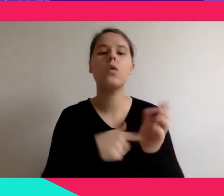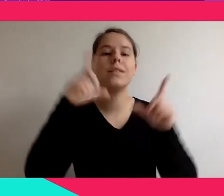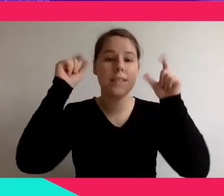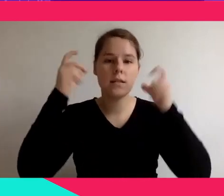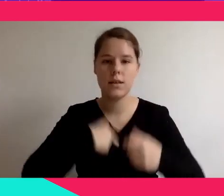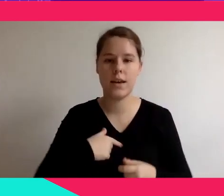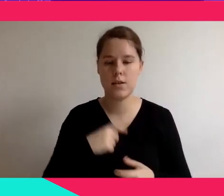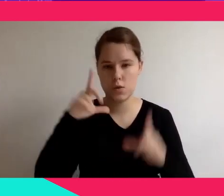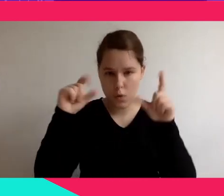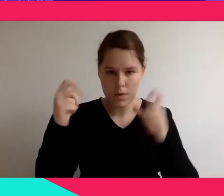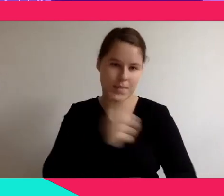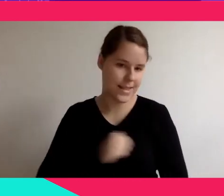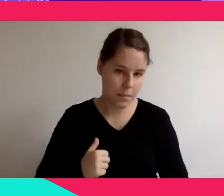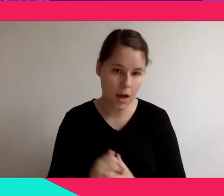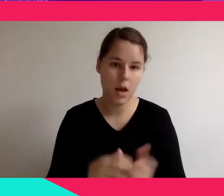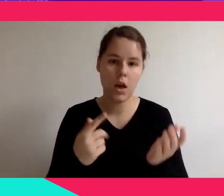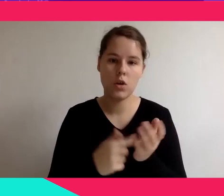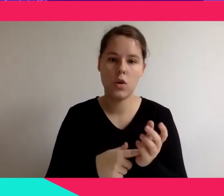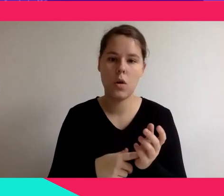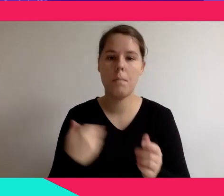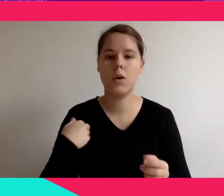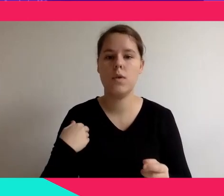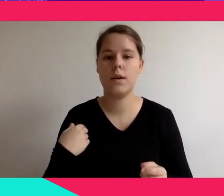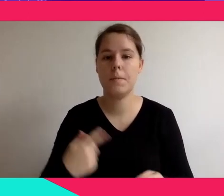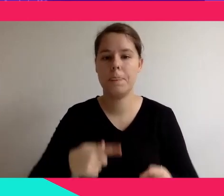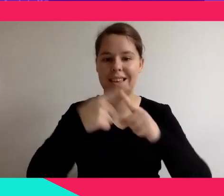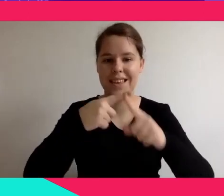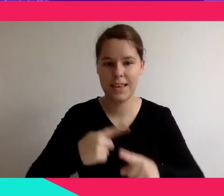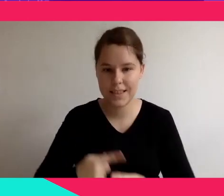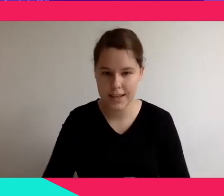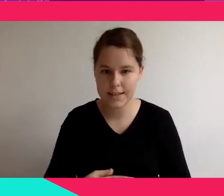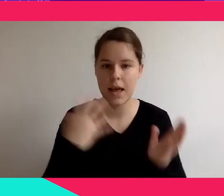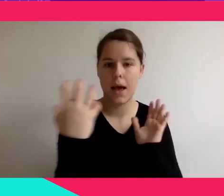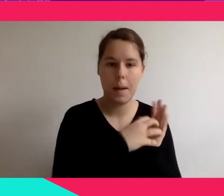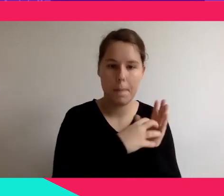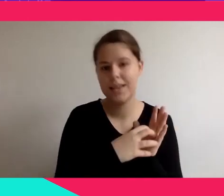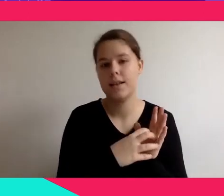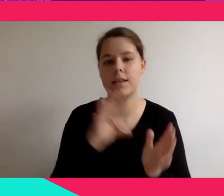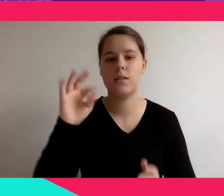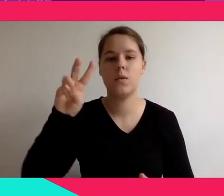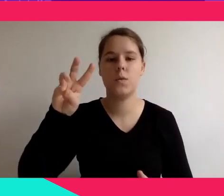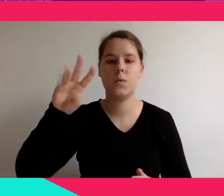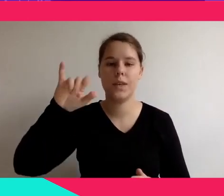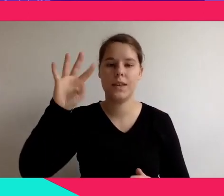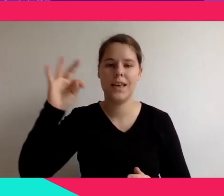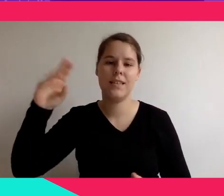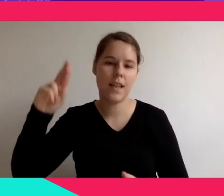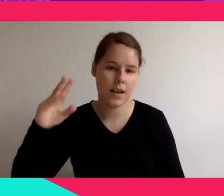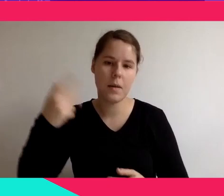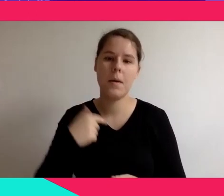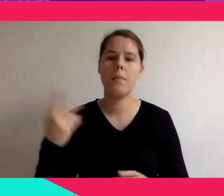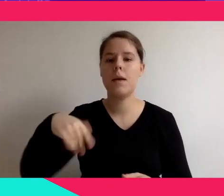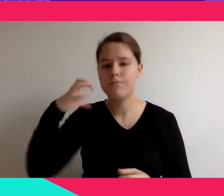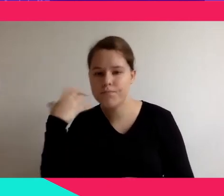a Twitter-based app that we developed a couple of years ago in collaboration with a bunch of other Danish